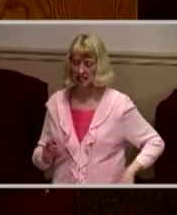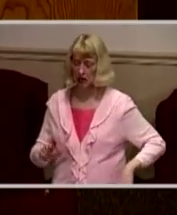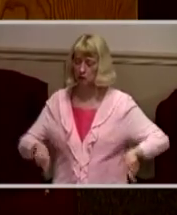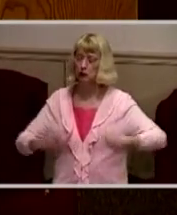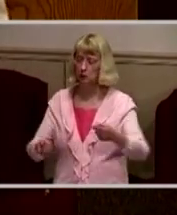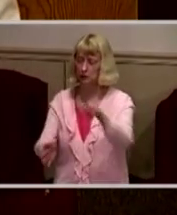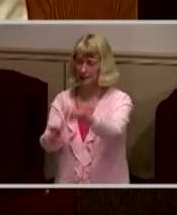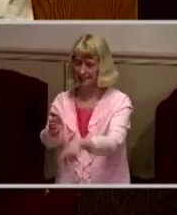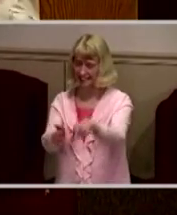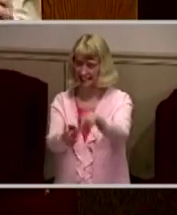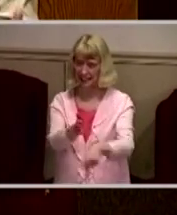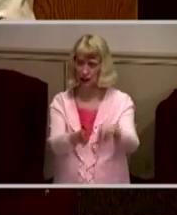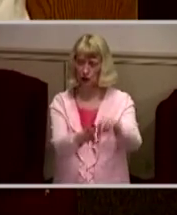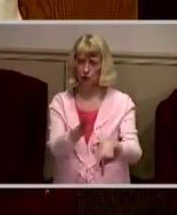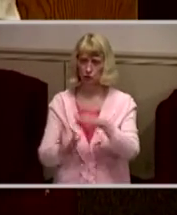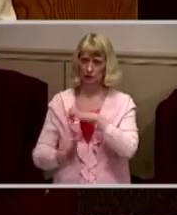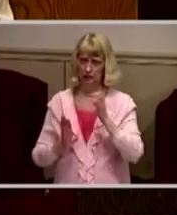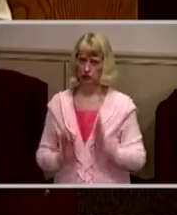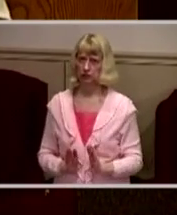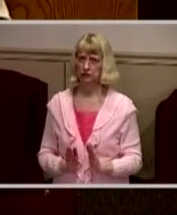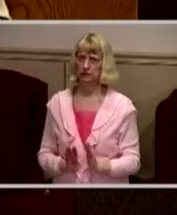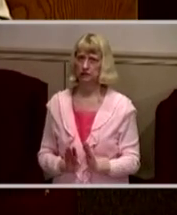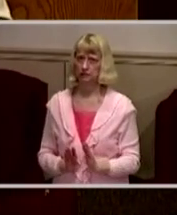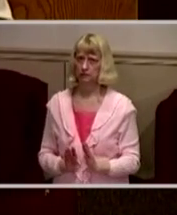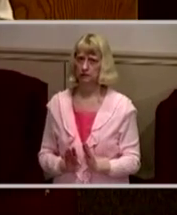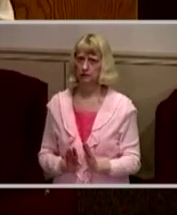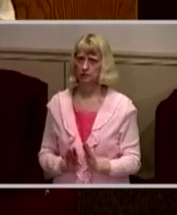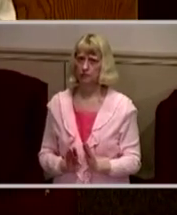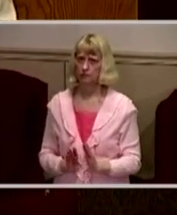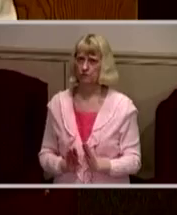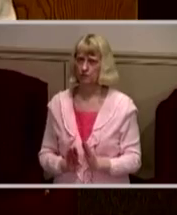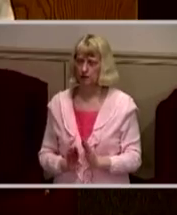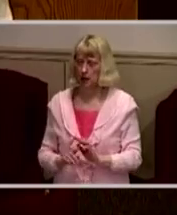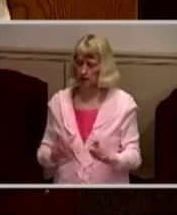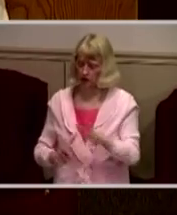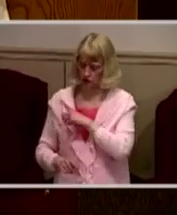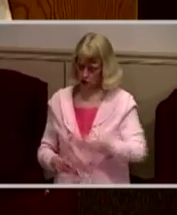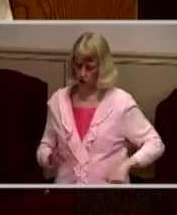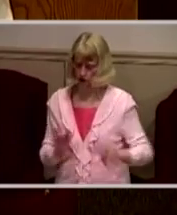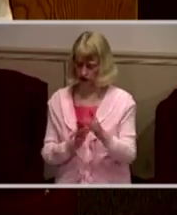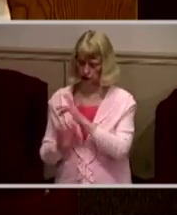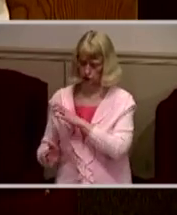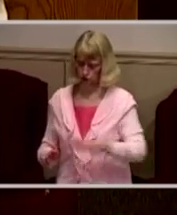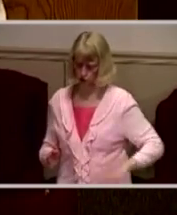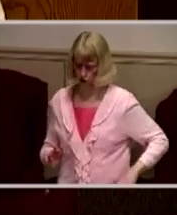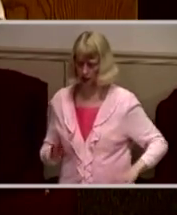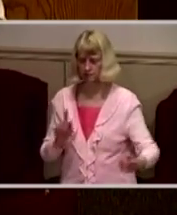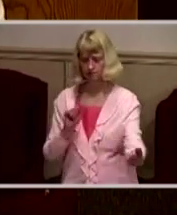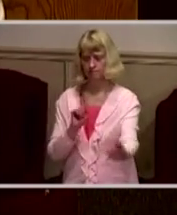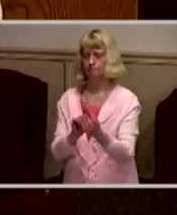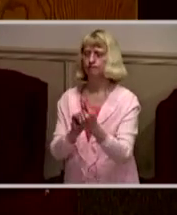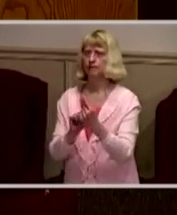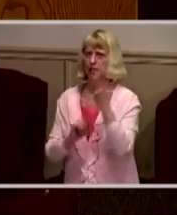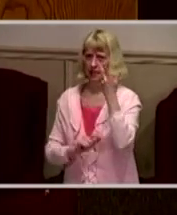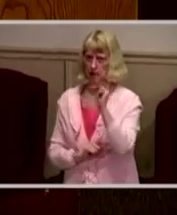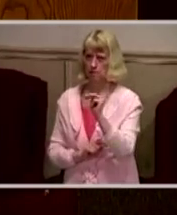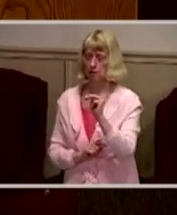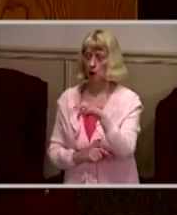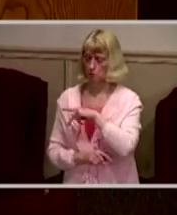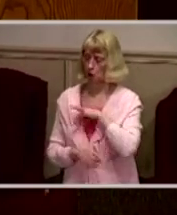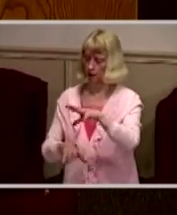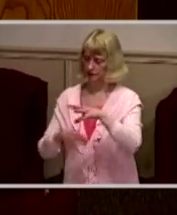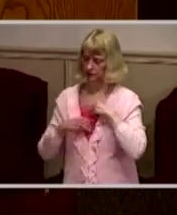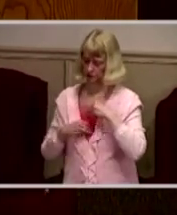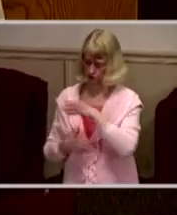kill believers, to kill Christians. But the Lord Jesus Christ met him face to face, and Paul came to